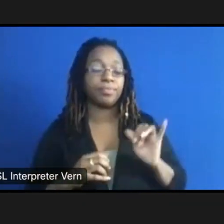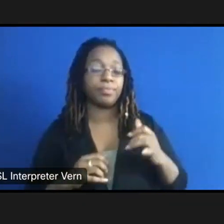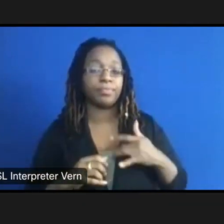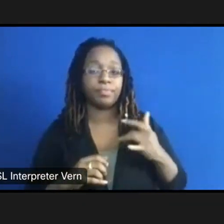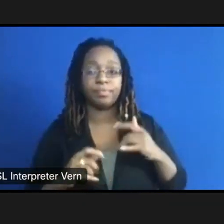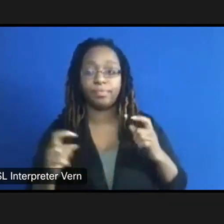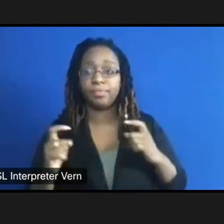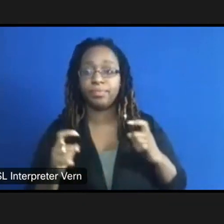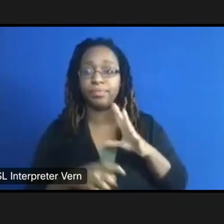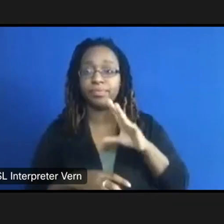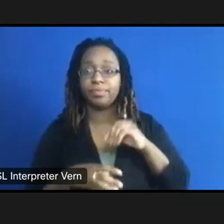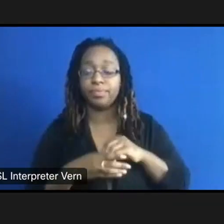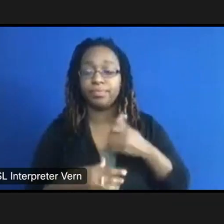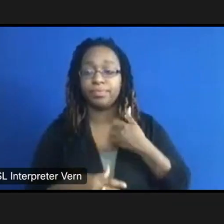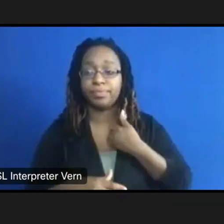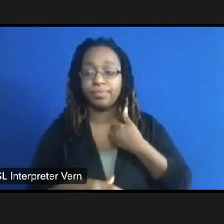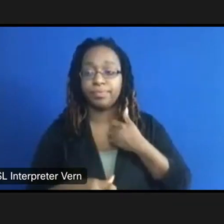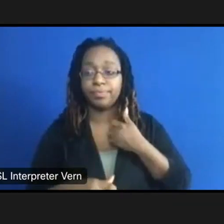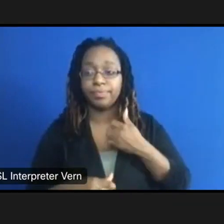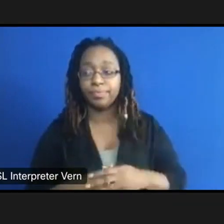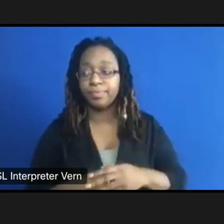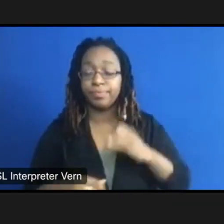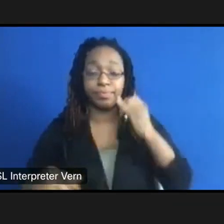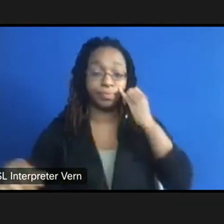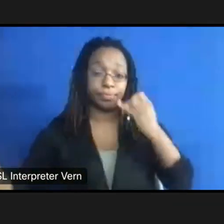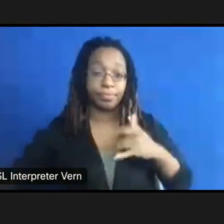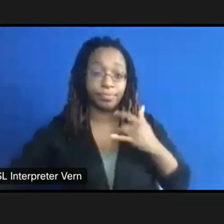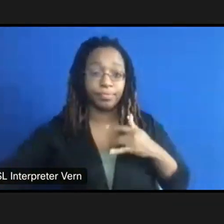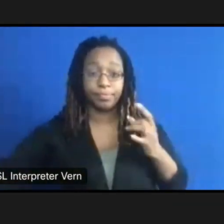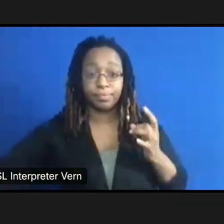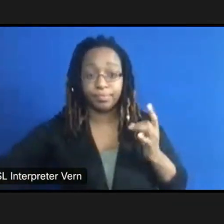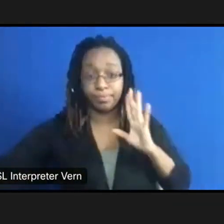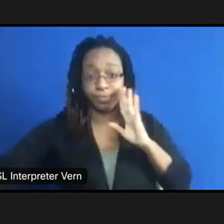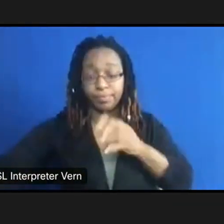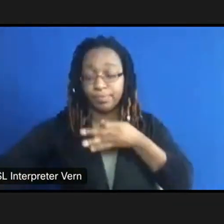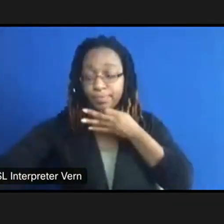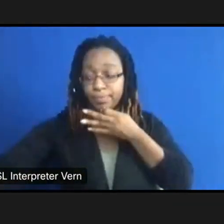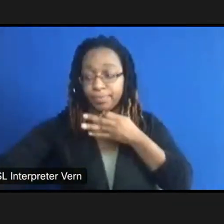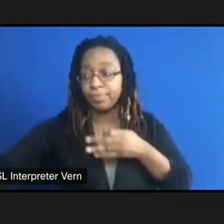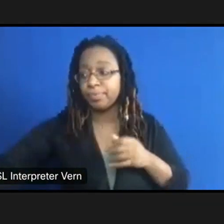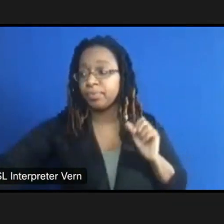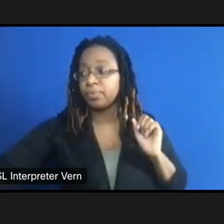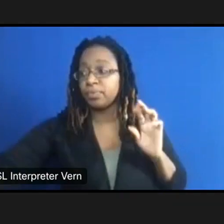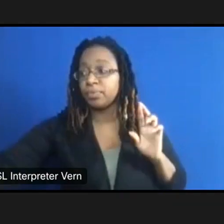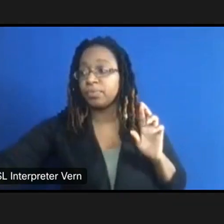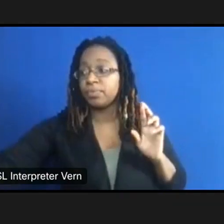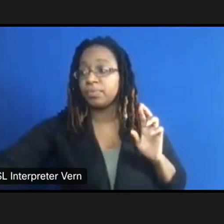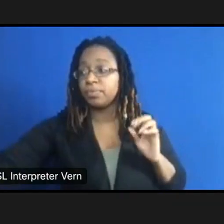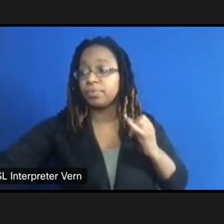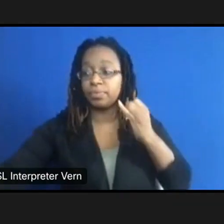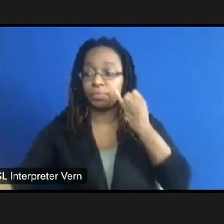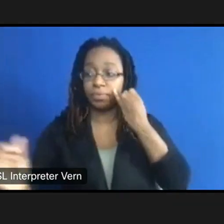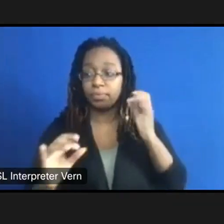within themselves if they're feeling a crisis come up, or if it's a crisis